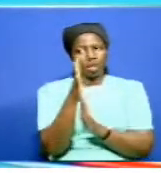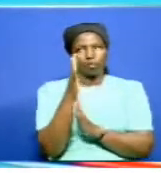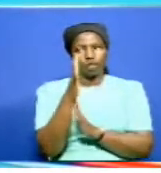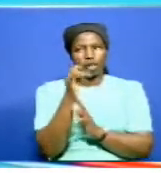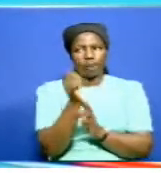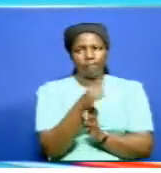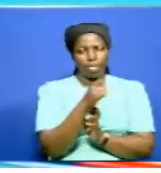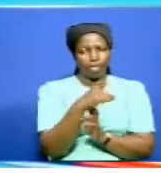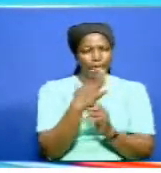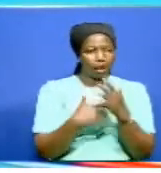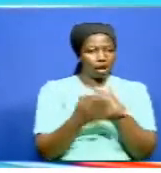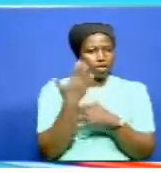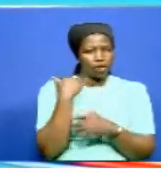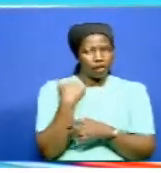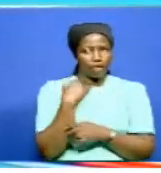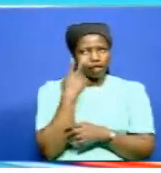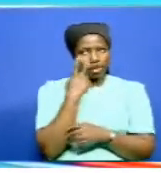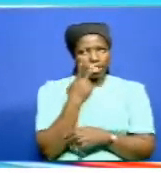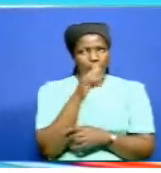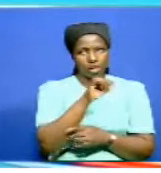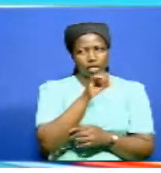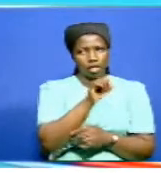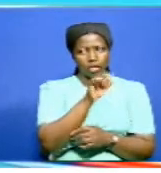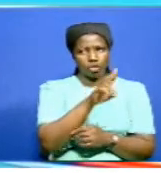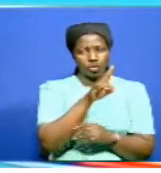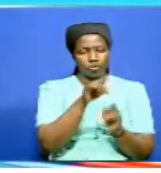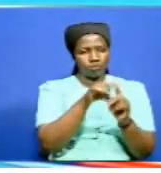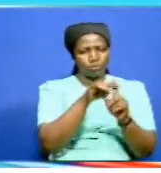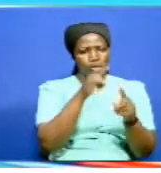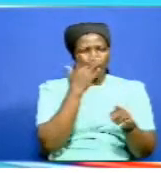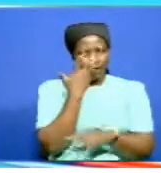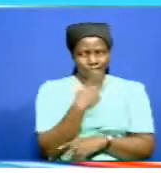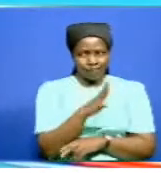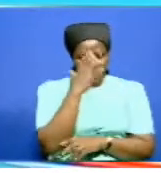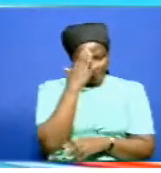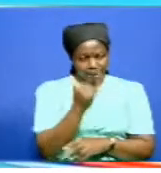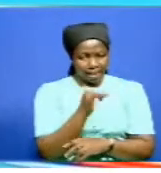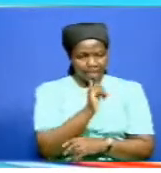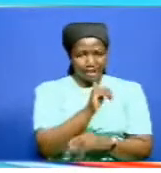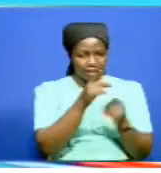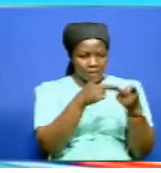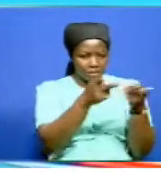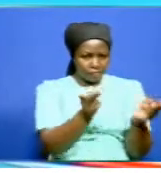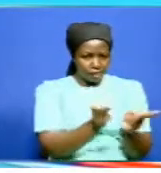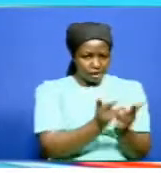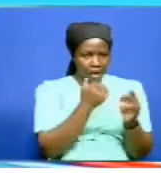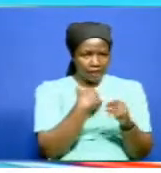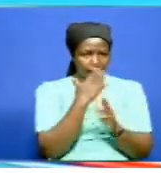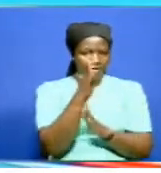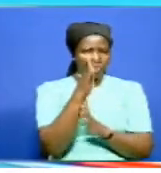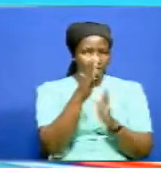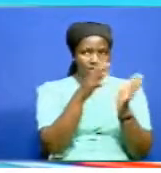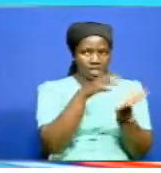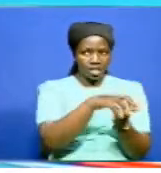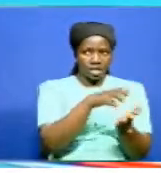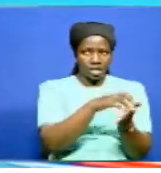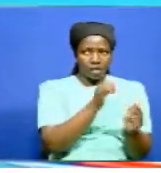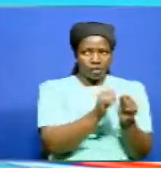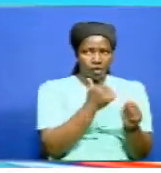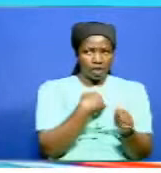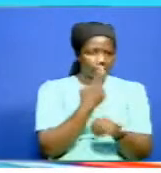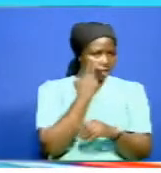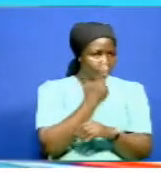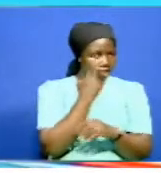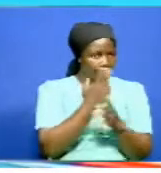months we saw even a GSU commandant was murdered there, because that place has rampant insecurity cases that we have seen over